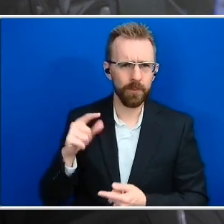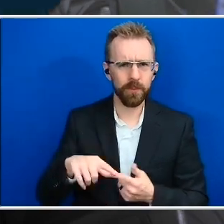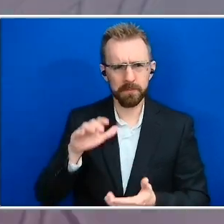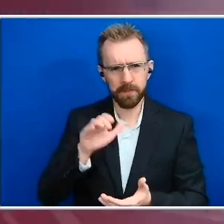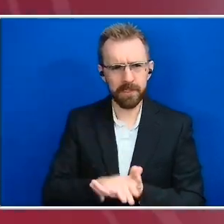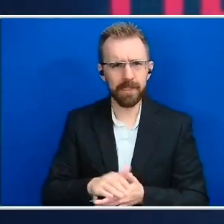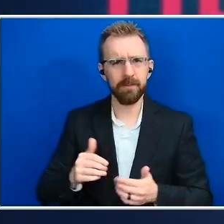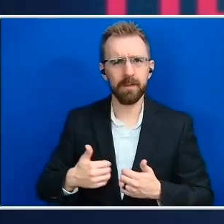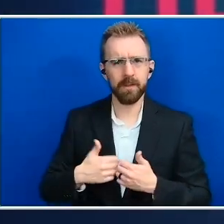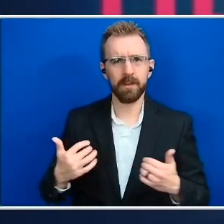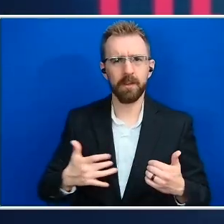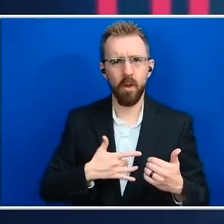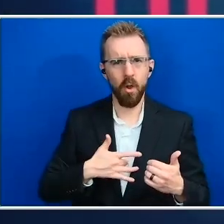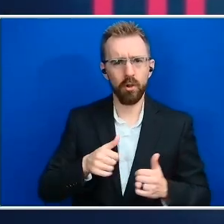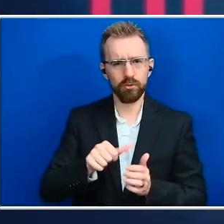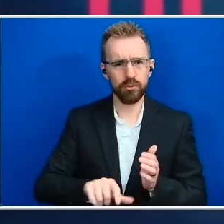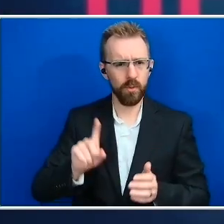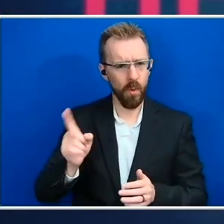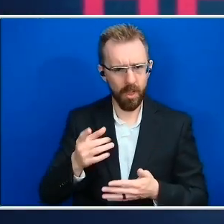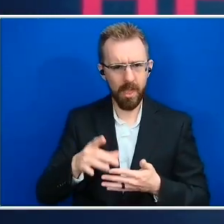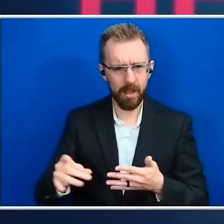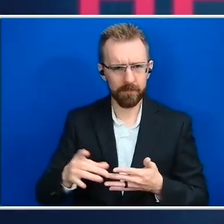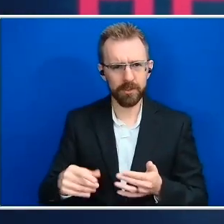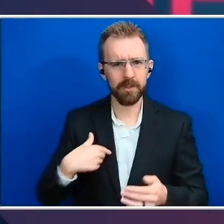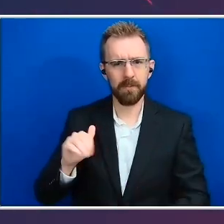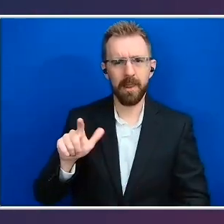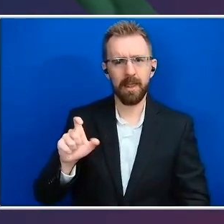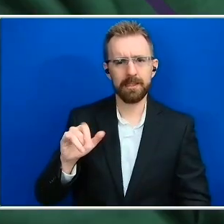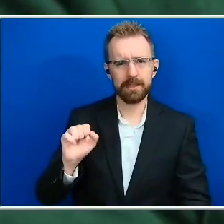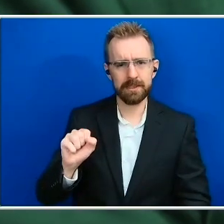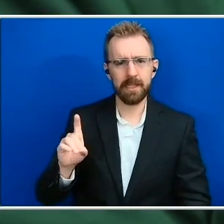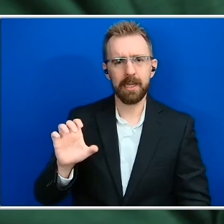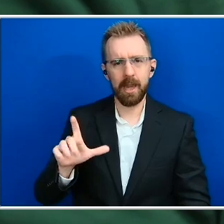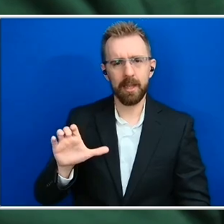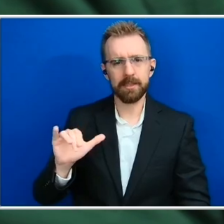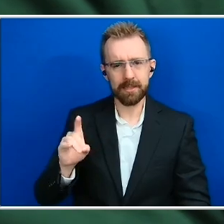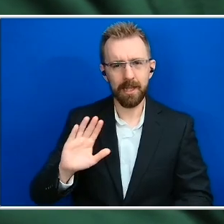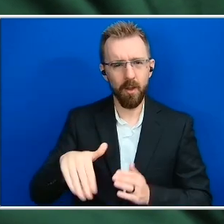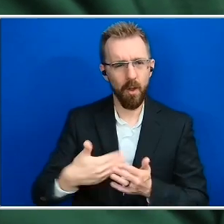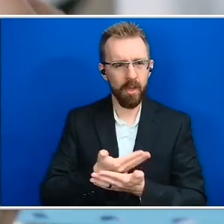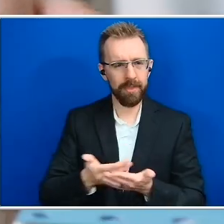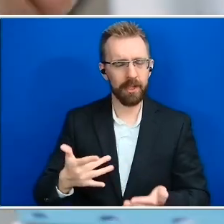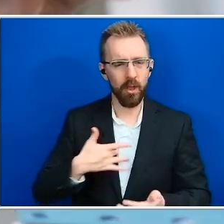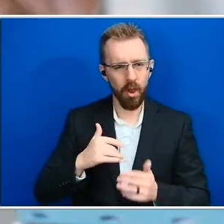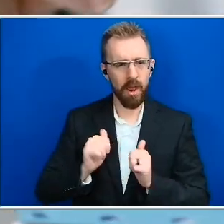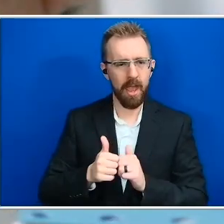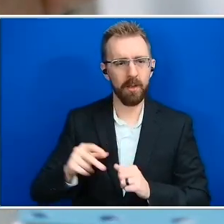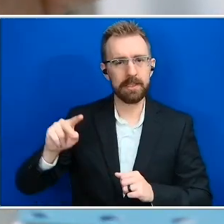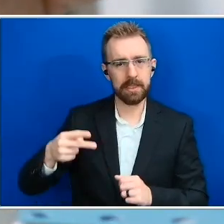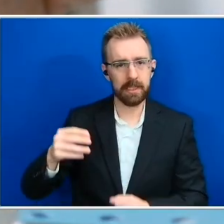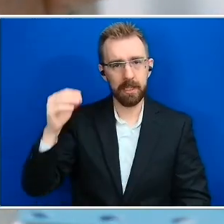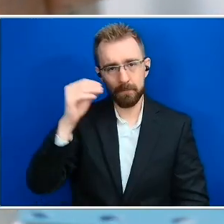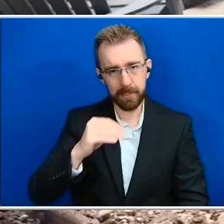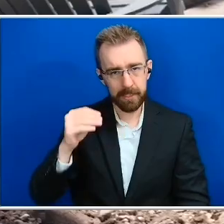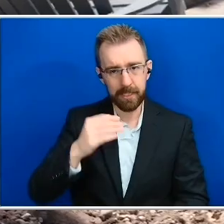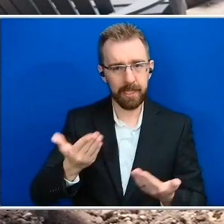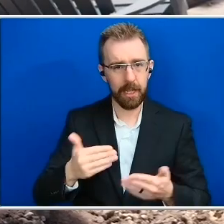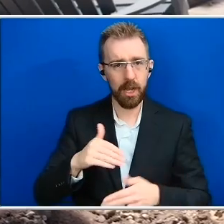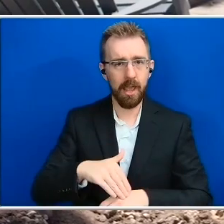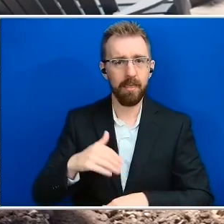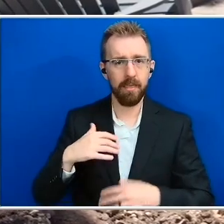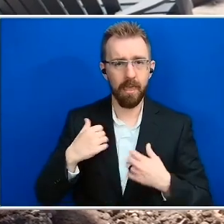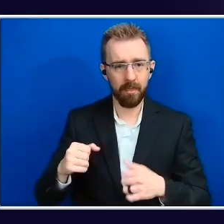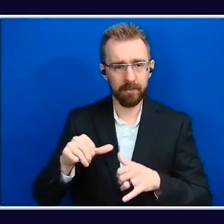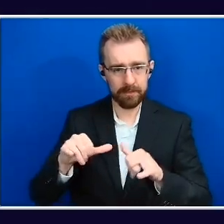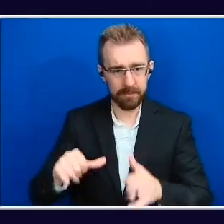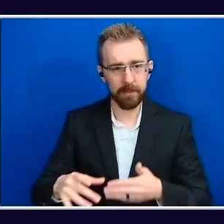only option. I'm Alexis Del Cid on the next All Things Heart, how a second opinion here at the health system led him to a much